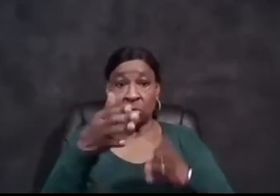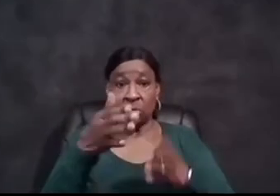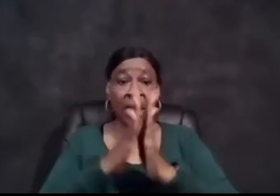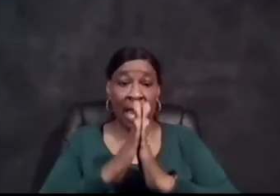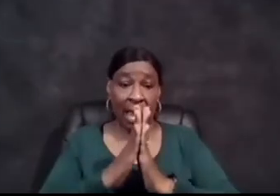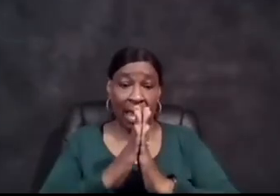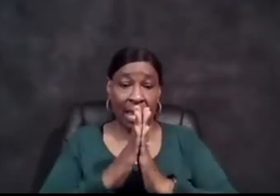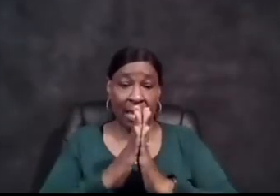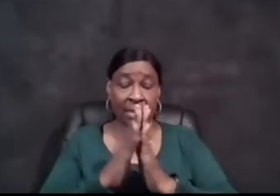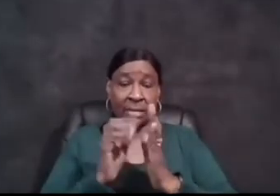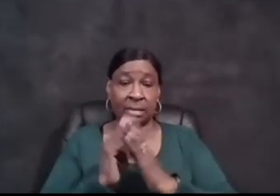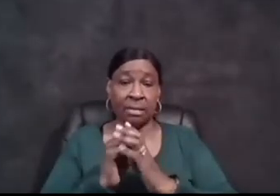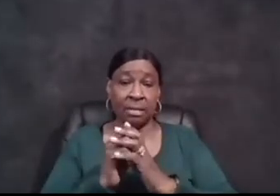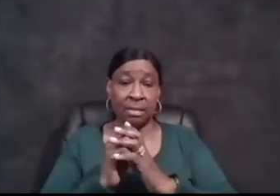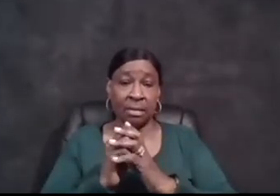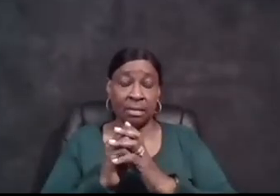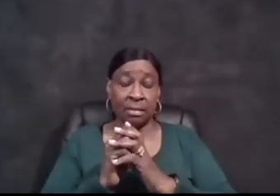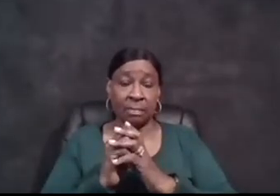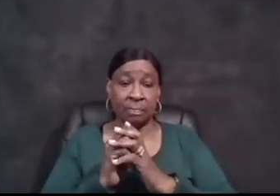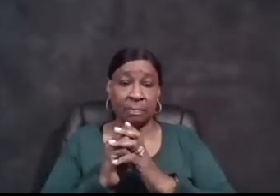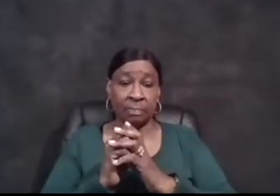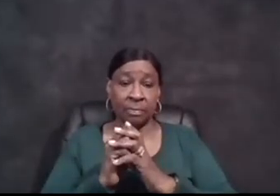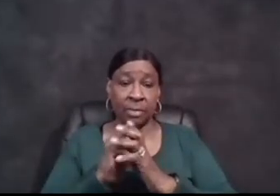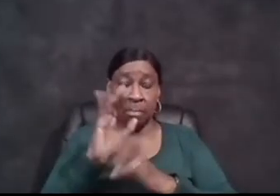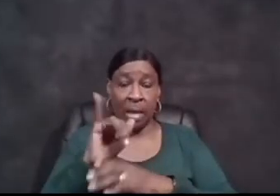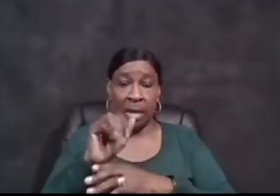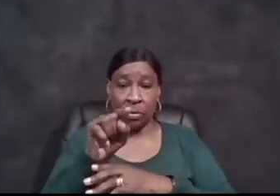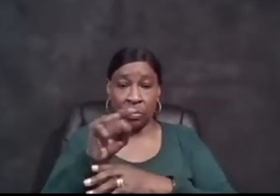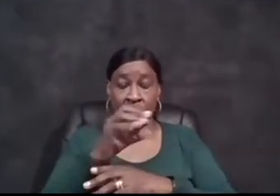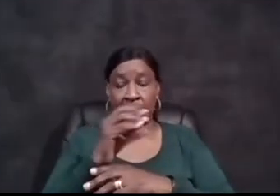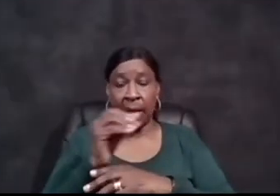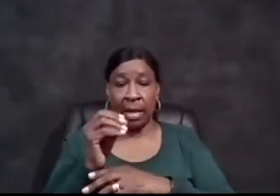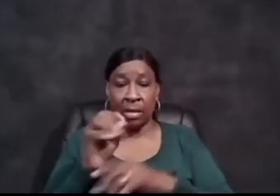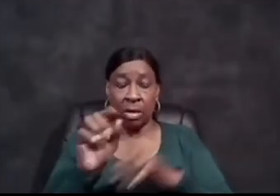and Patricia, by you and also the